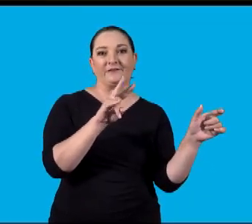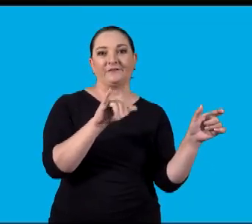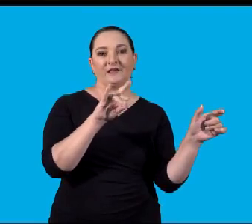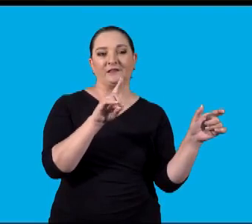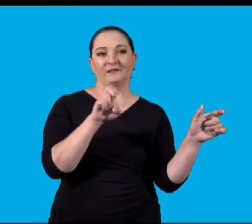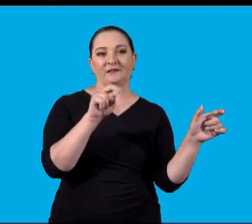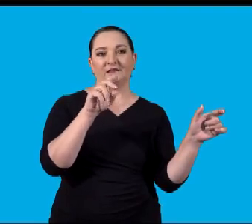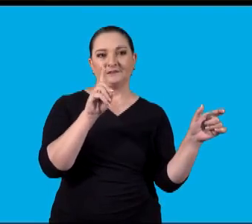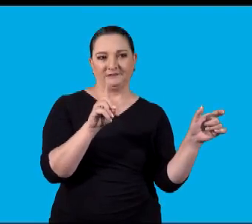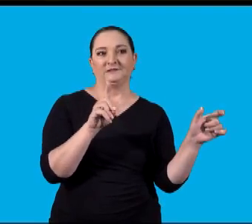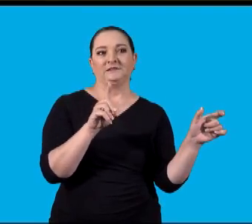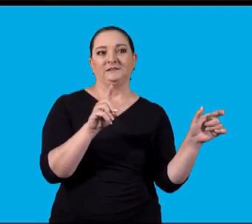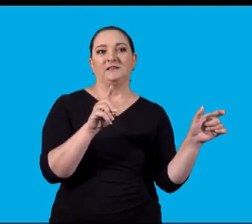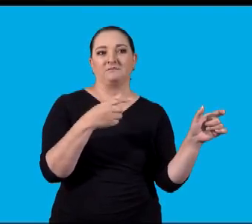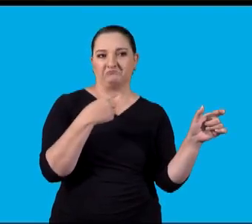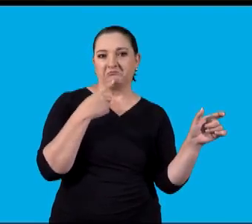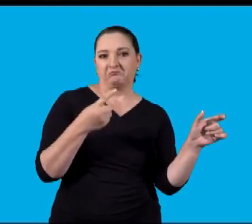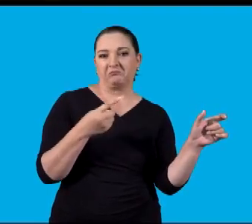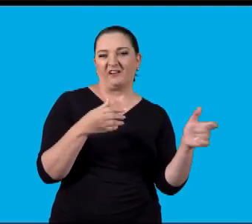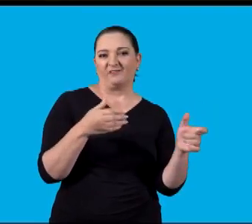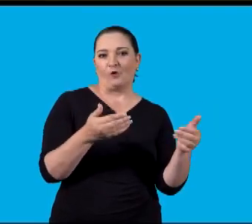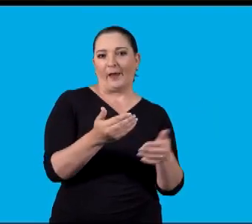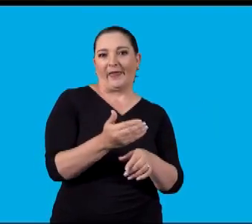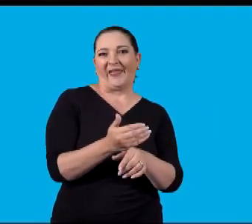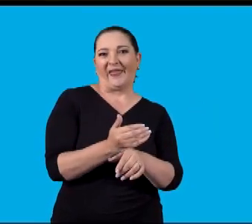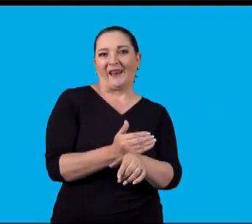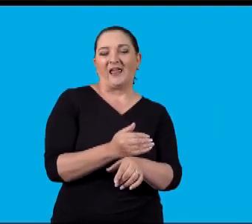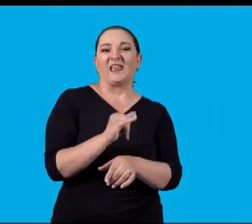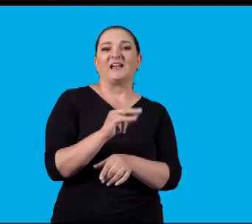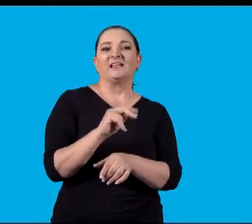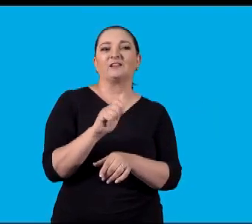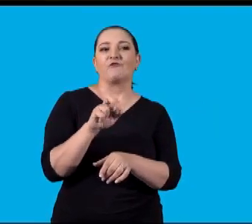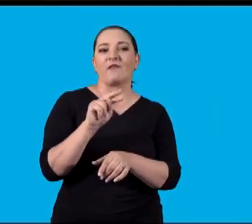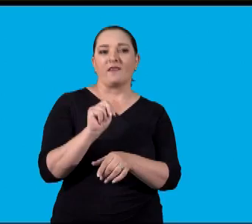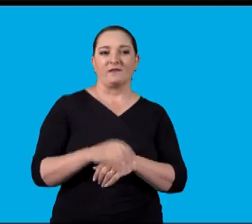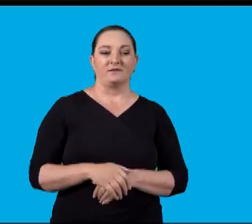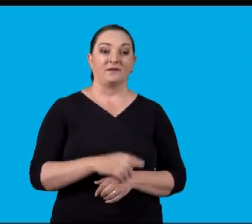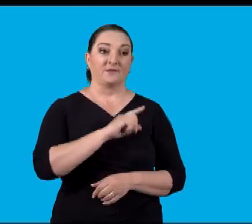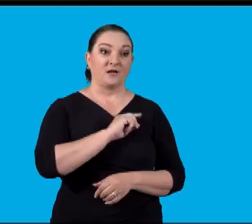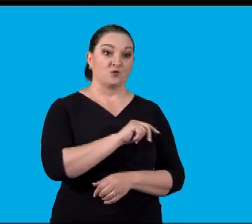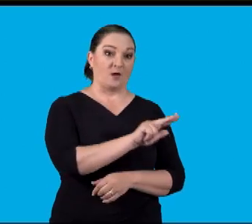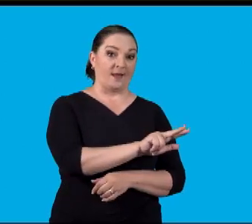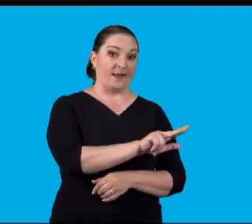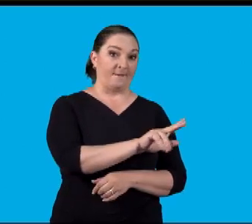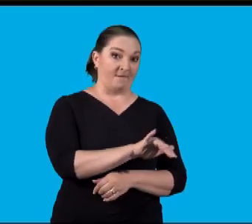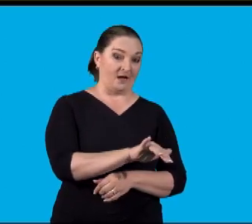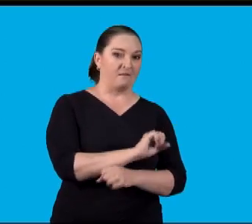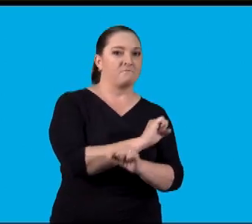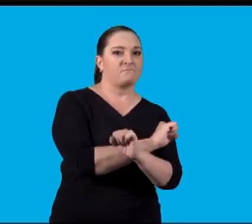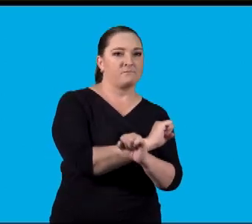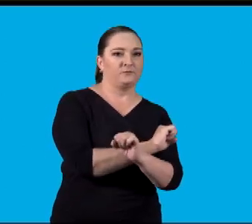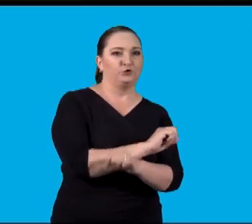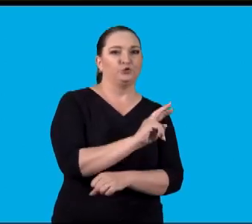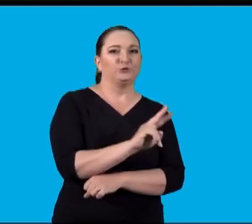was declared. So we now come, then we say, on the 8 million shares that we have, we multiply